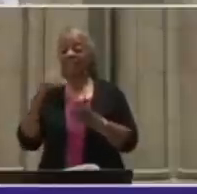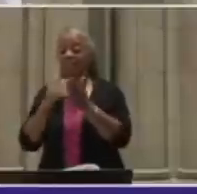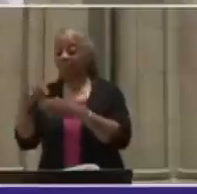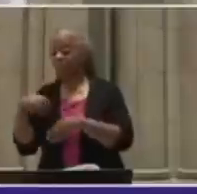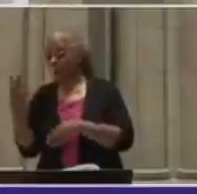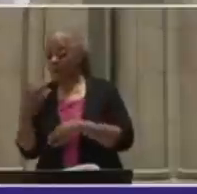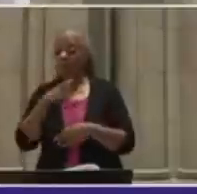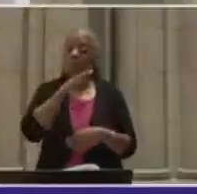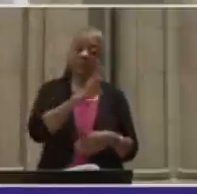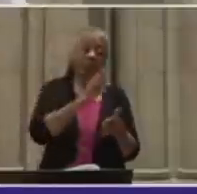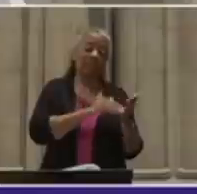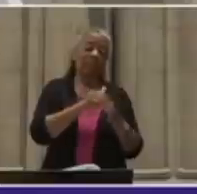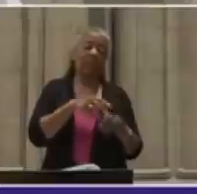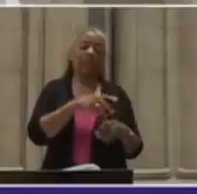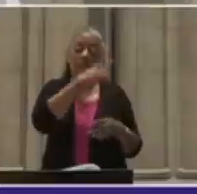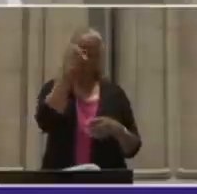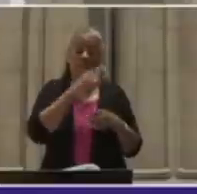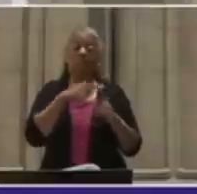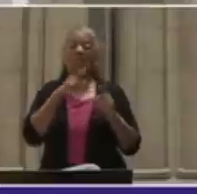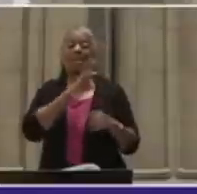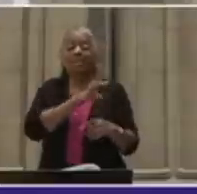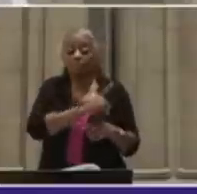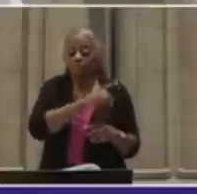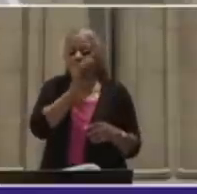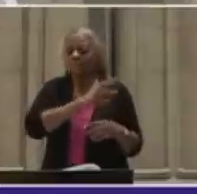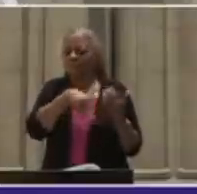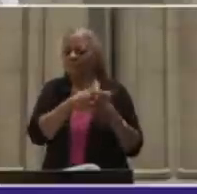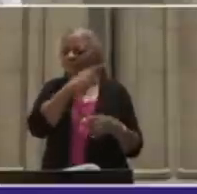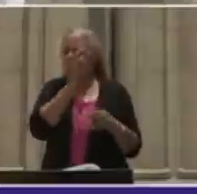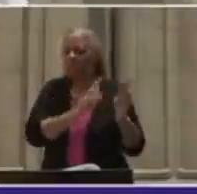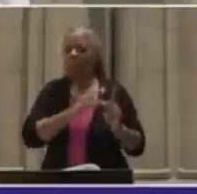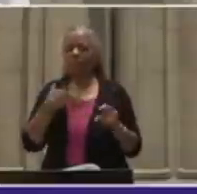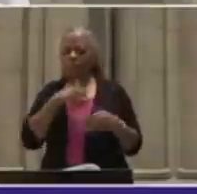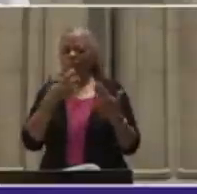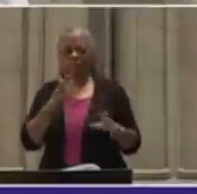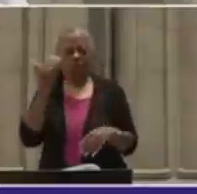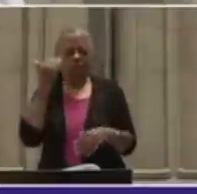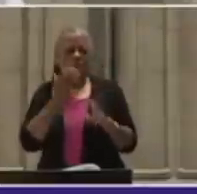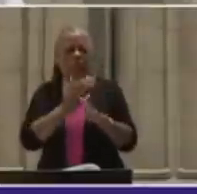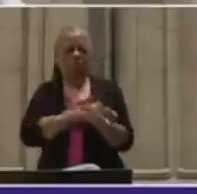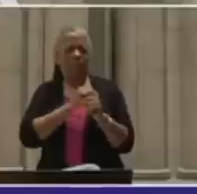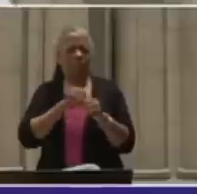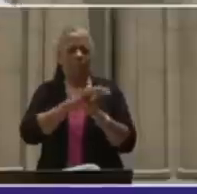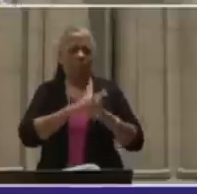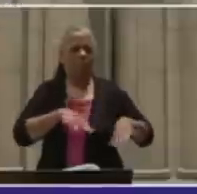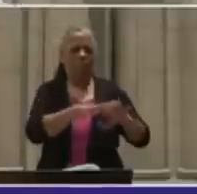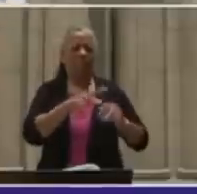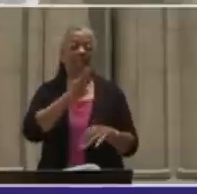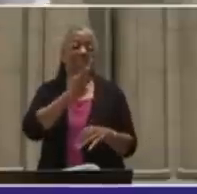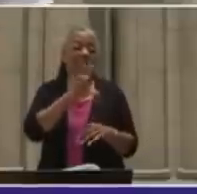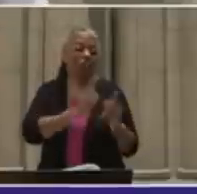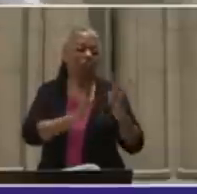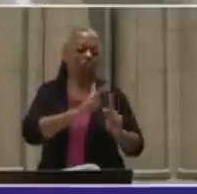million black, but 61% of all black people. And we knew before COVID that 700 people were dying a day